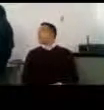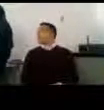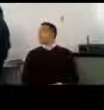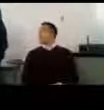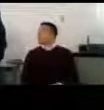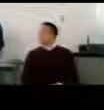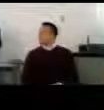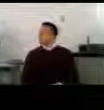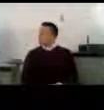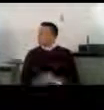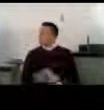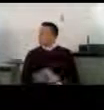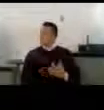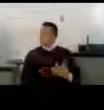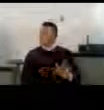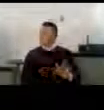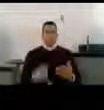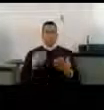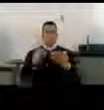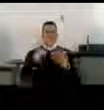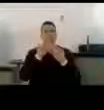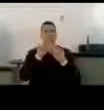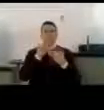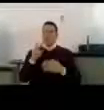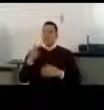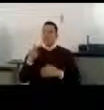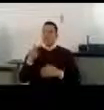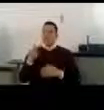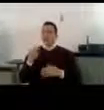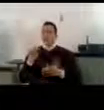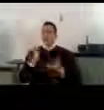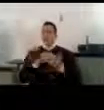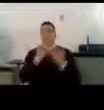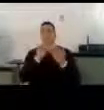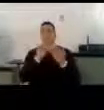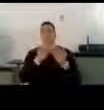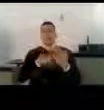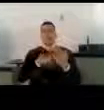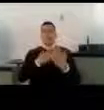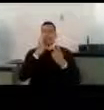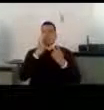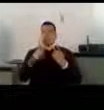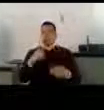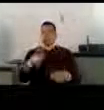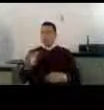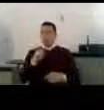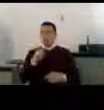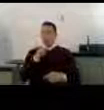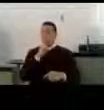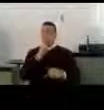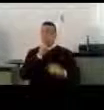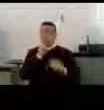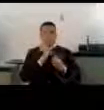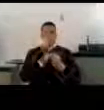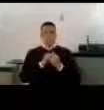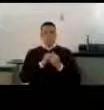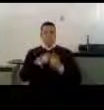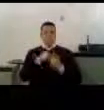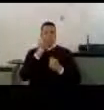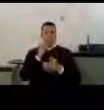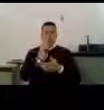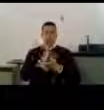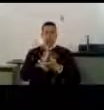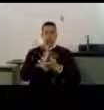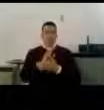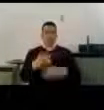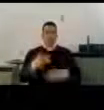Thank you, Vivian. And once again, welcome everyone. We're so happy to see you all. So you've just experienced a powerful film together. I'd